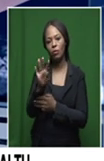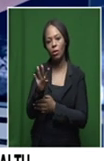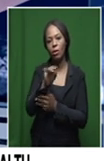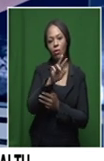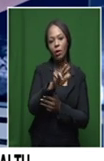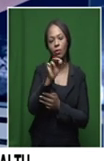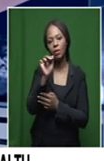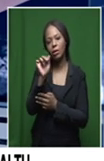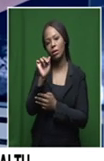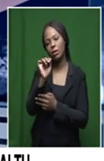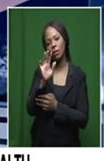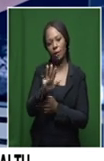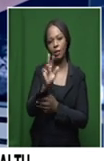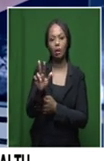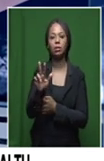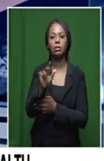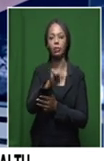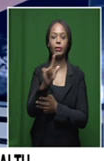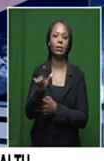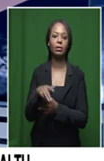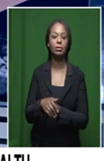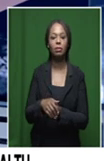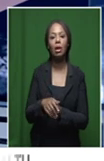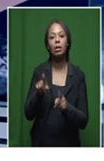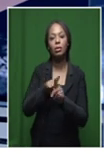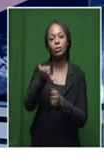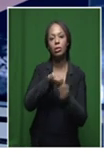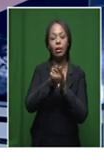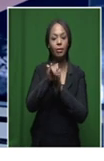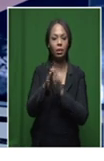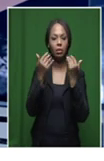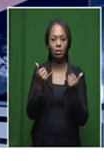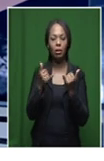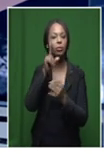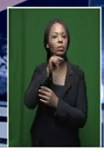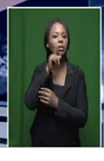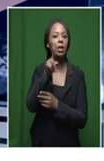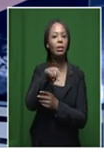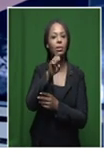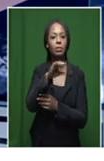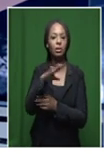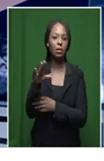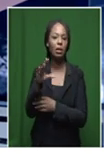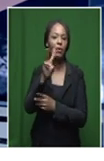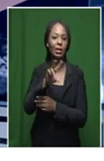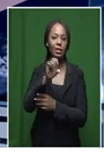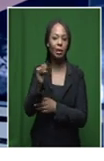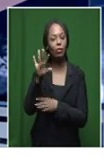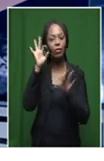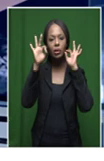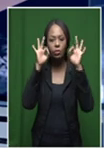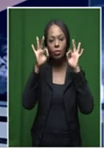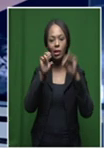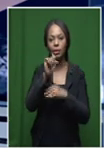011-714-5877. You can also share your thoughts with us on social media. And of course, you can use our Twitter, that's at SABC Vital Signs, or Facebook,